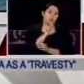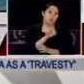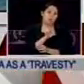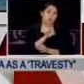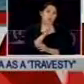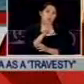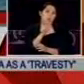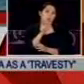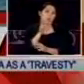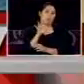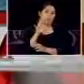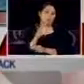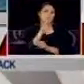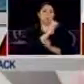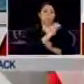089-121-019593,